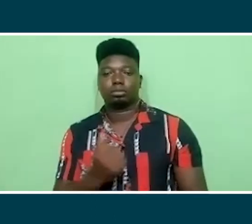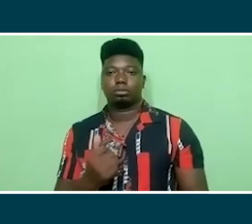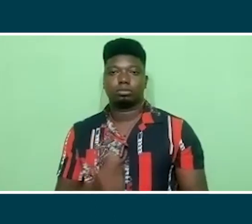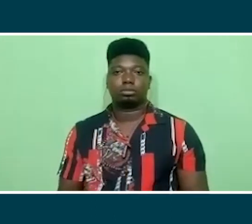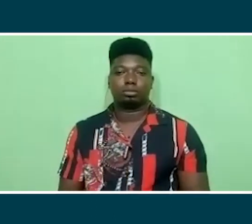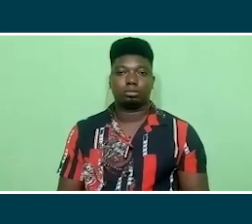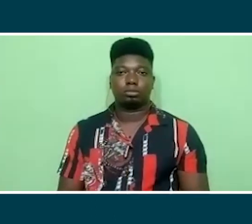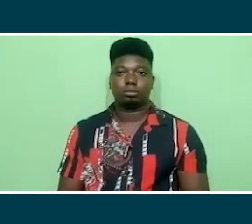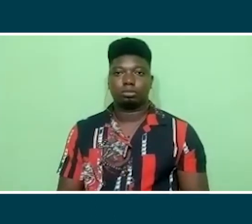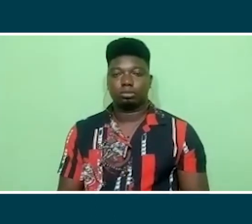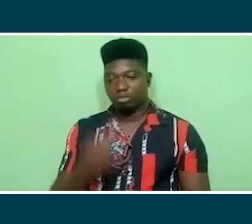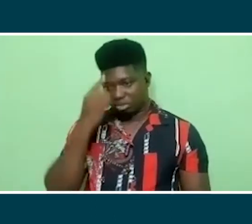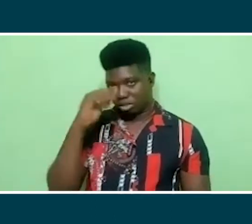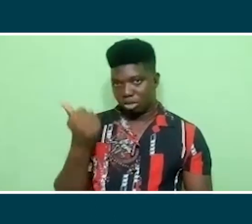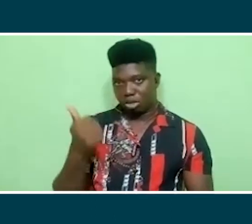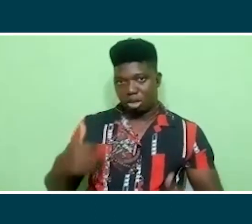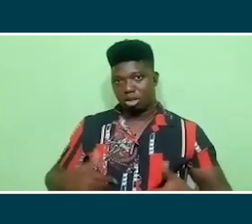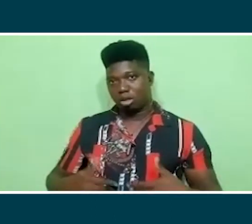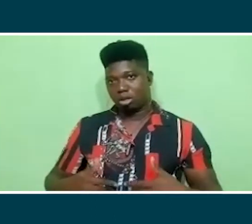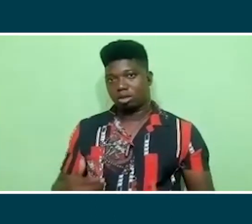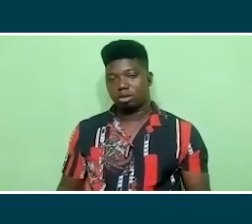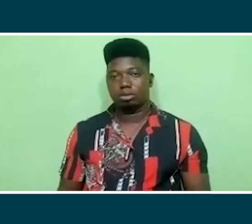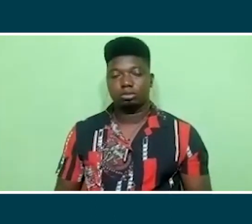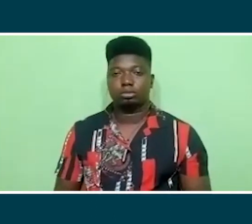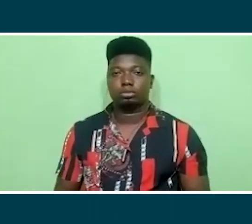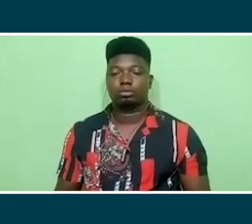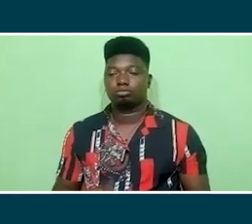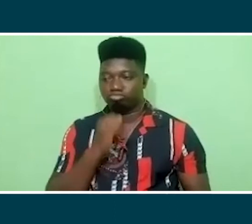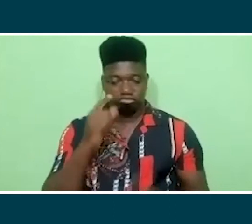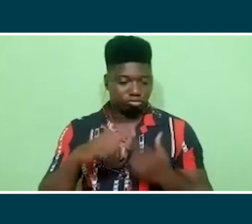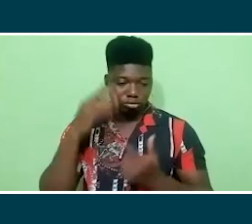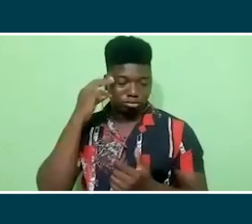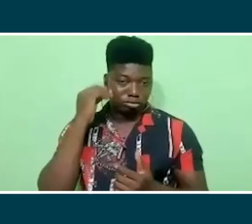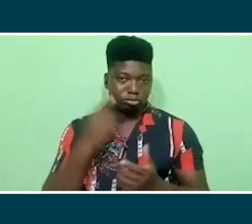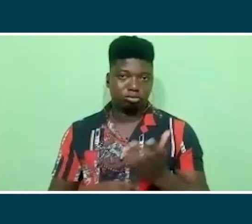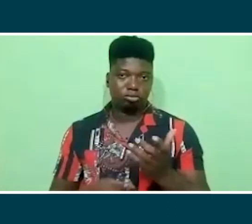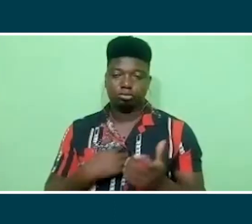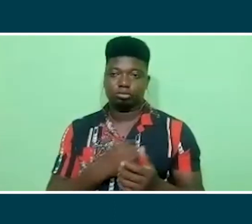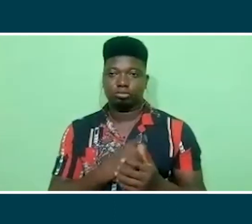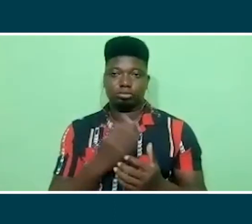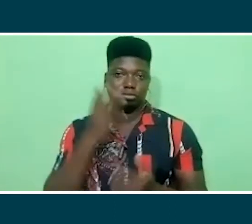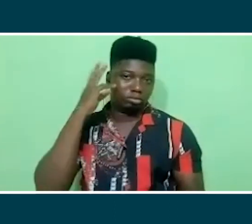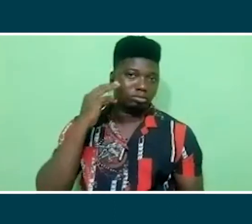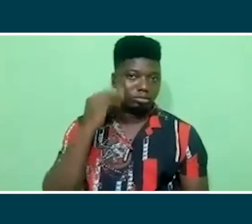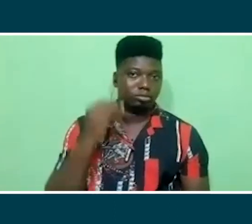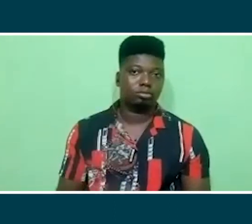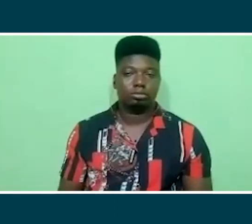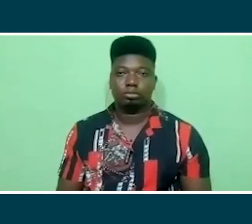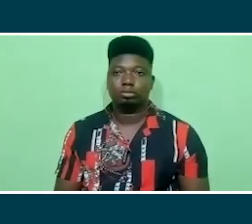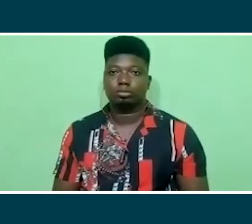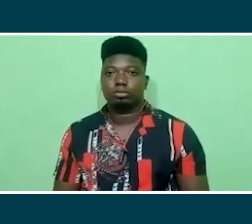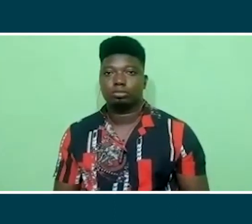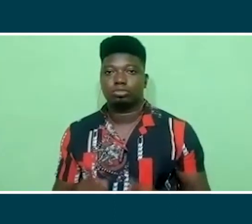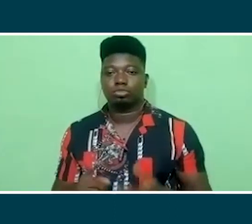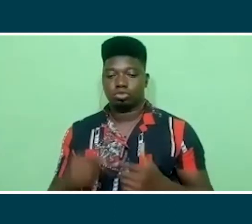through what we went through. We are trying our level best to inform them, to enlighten them, to make them understand. But